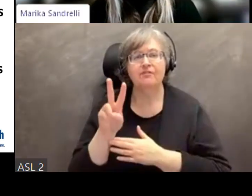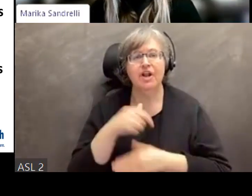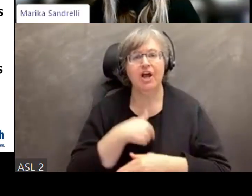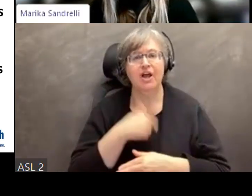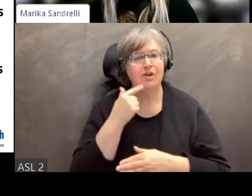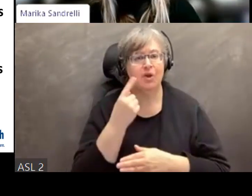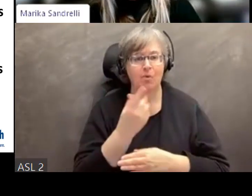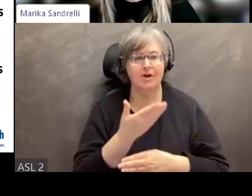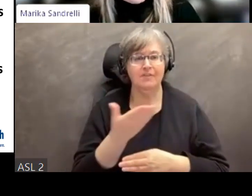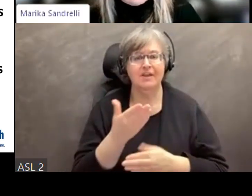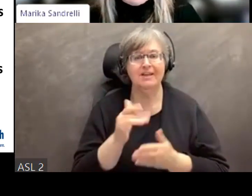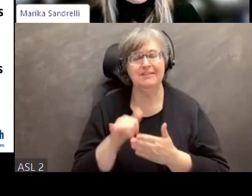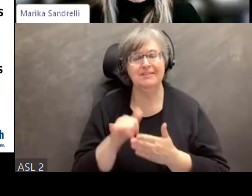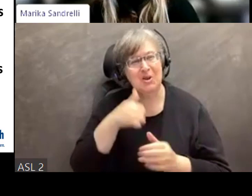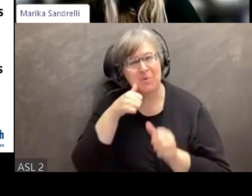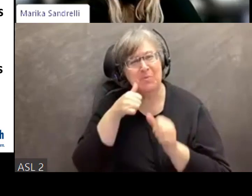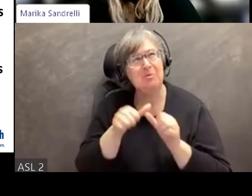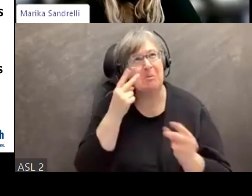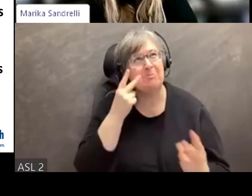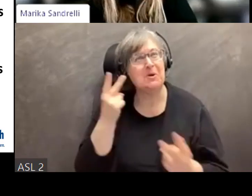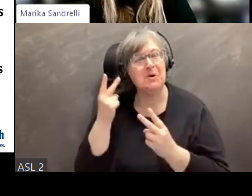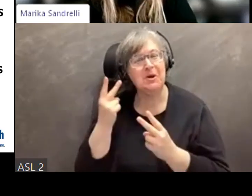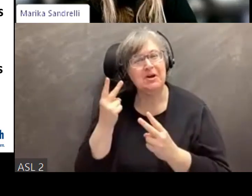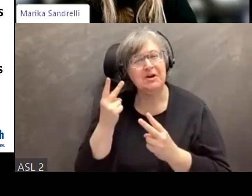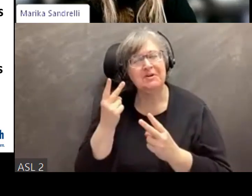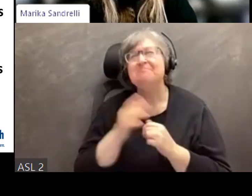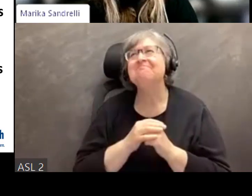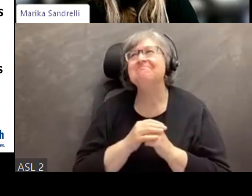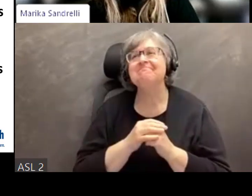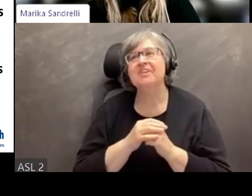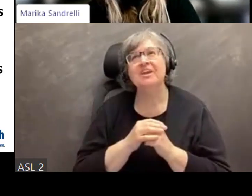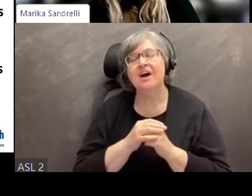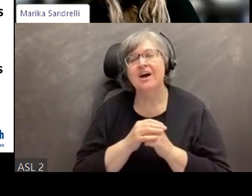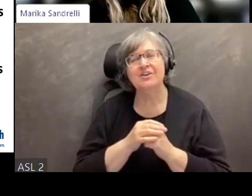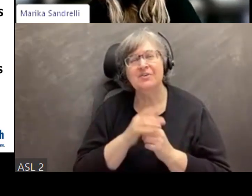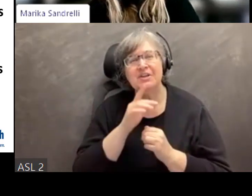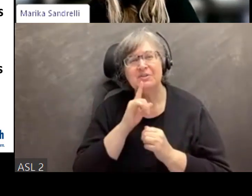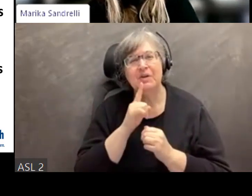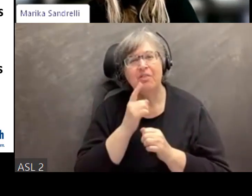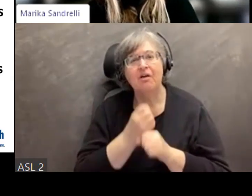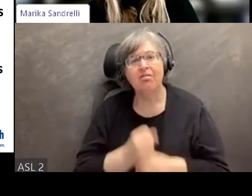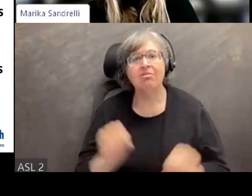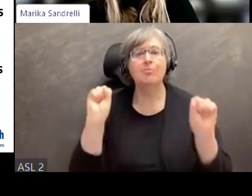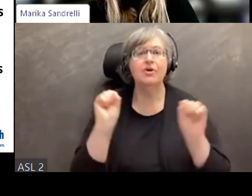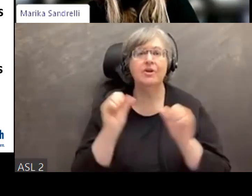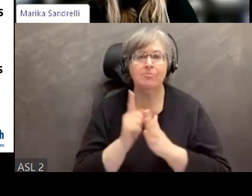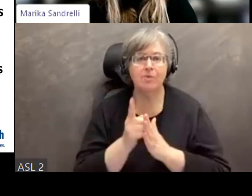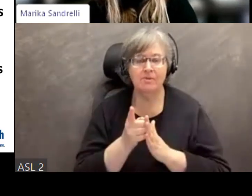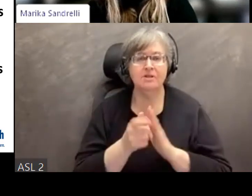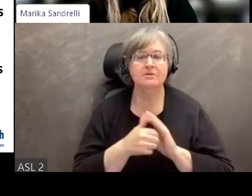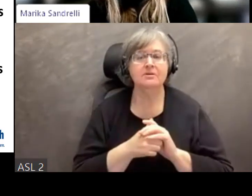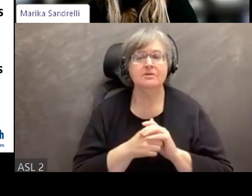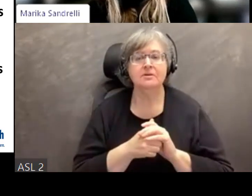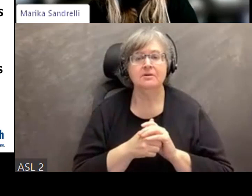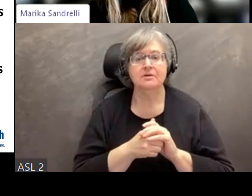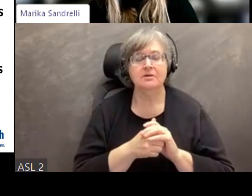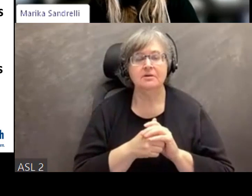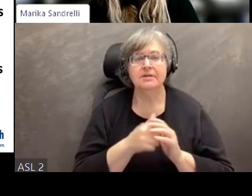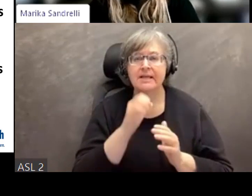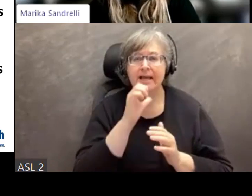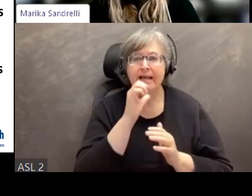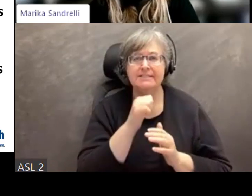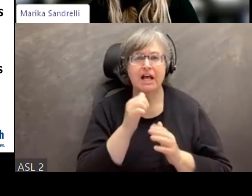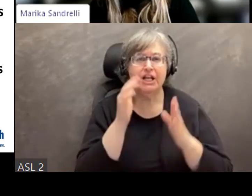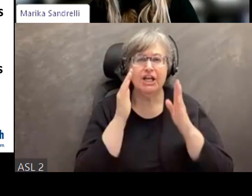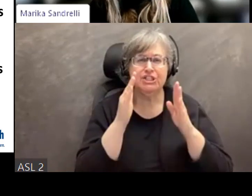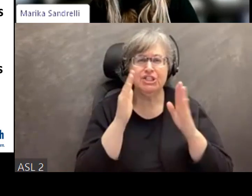Thanks, Bev. And I think one of the ones, Bev, that I recall was, it was such a liberating moment where